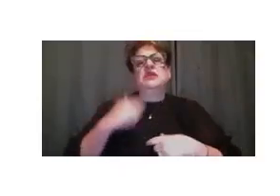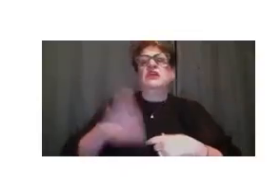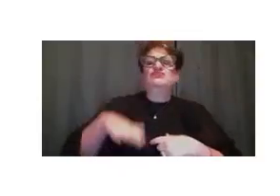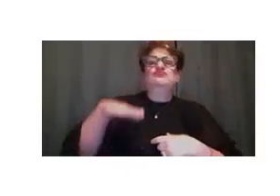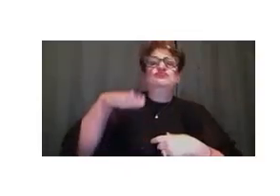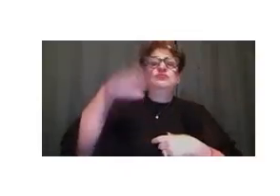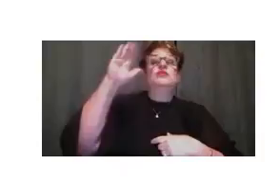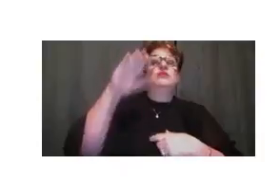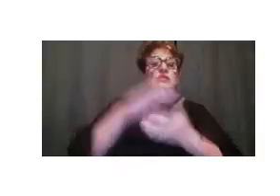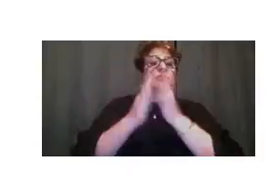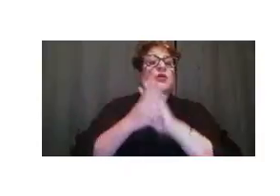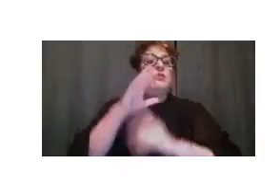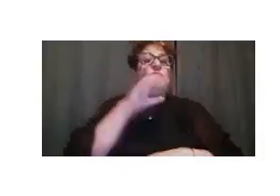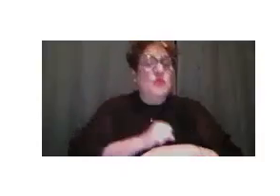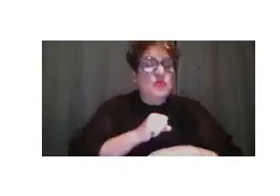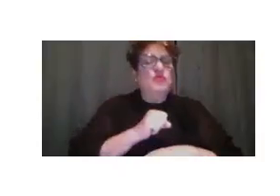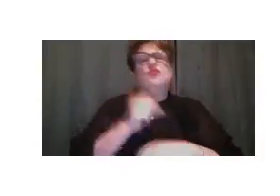they